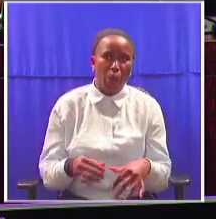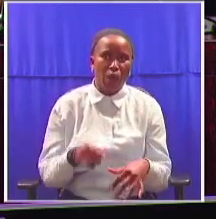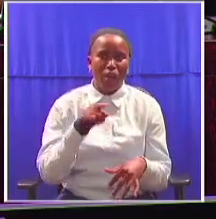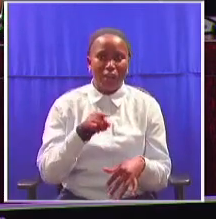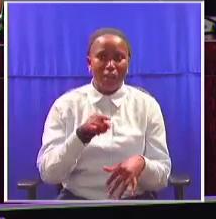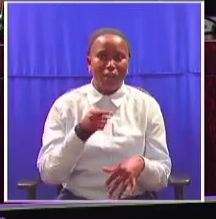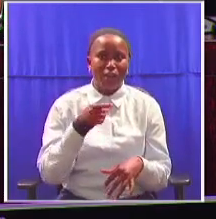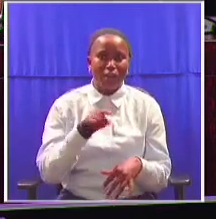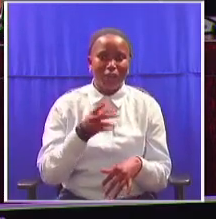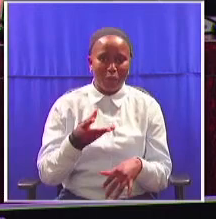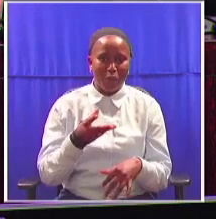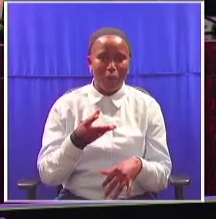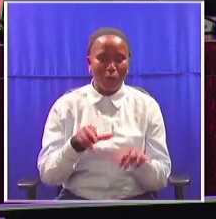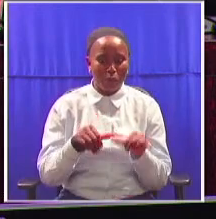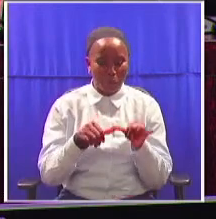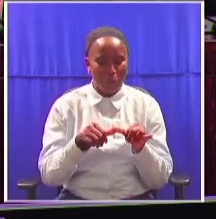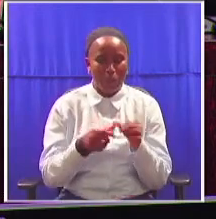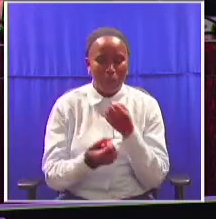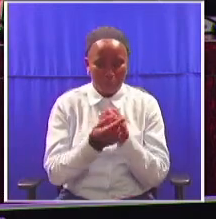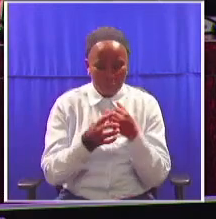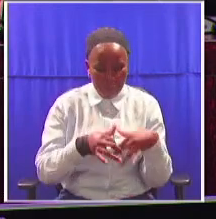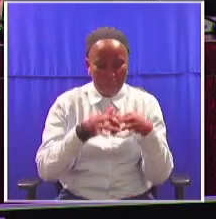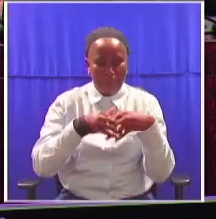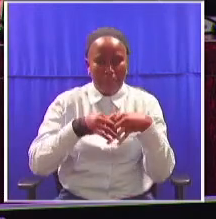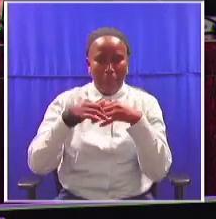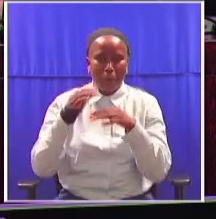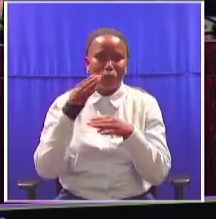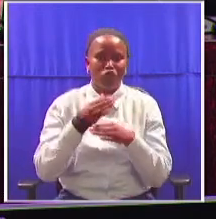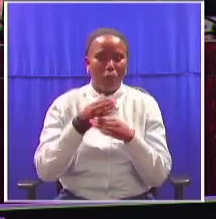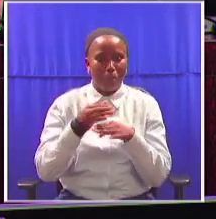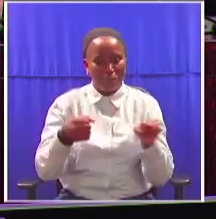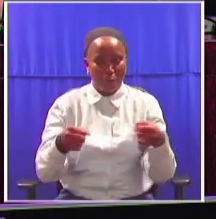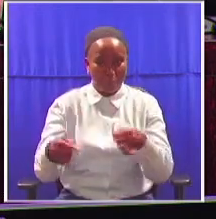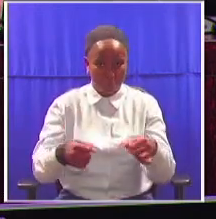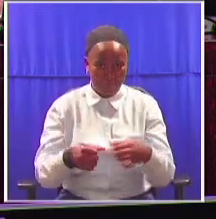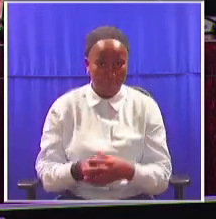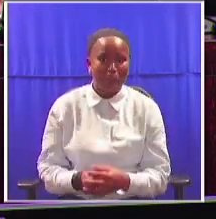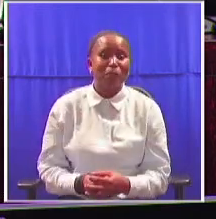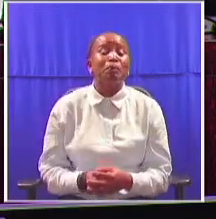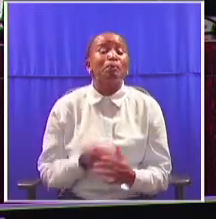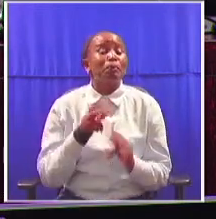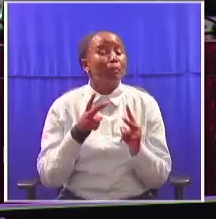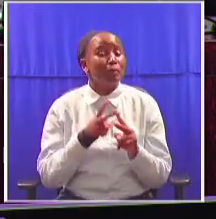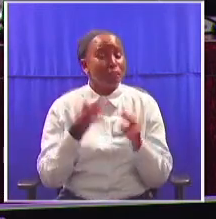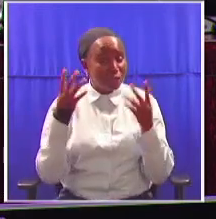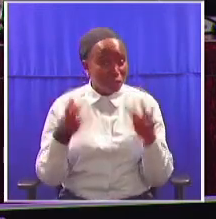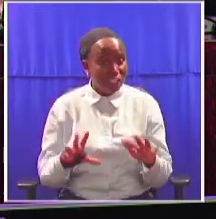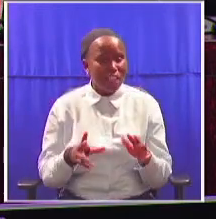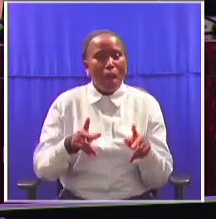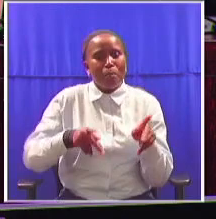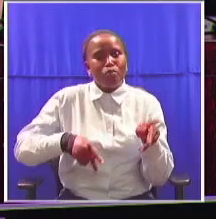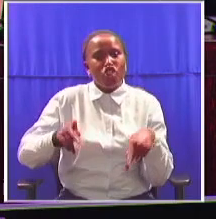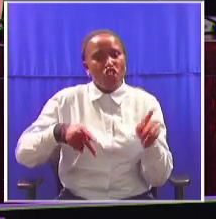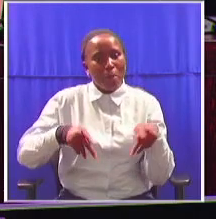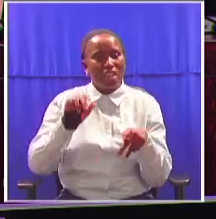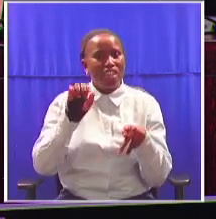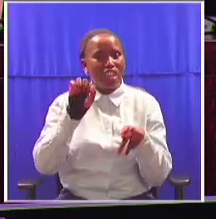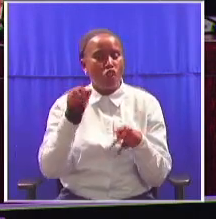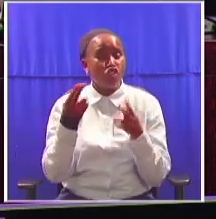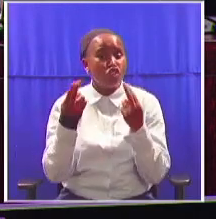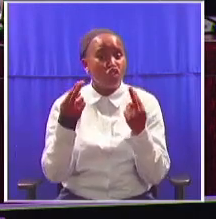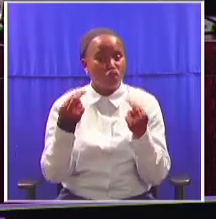resultant creation of jobs. Second, we have accelerated the procurement of new generation